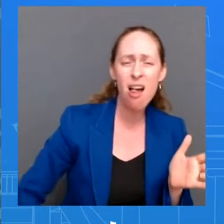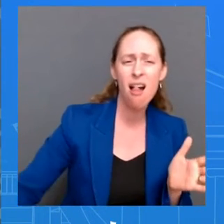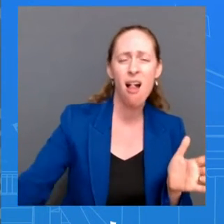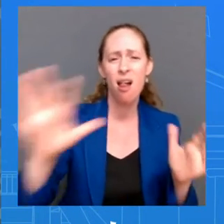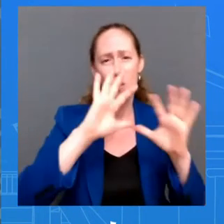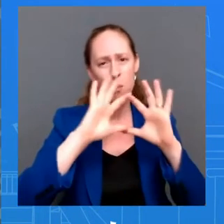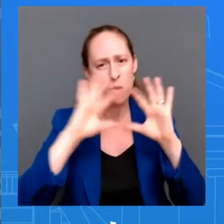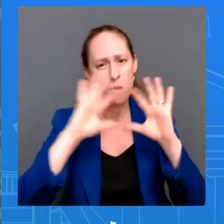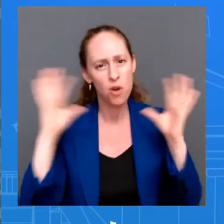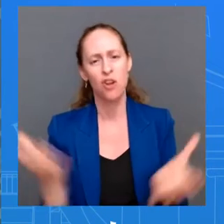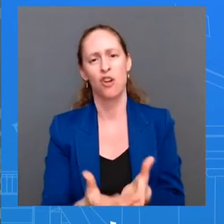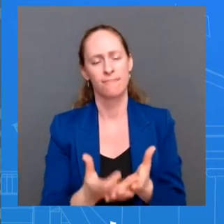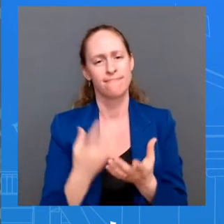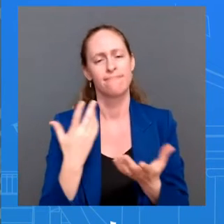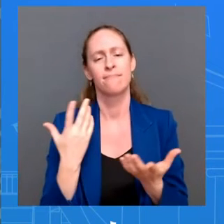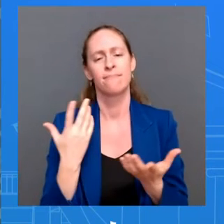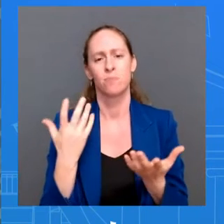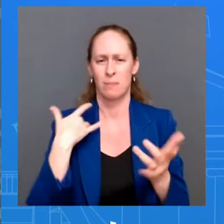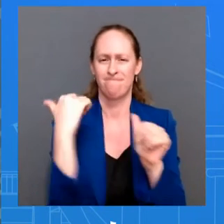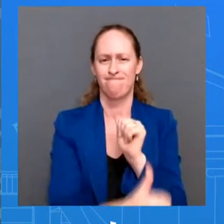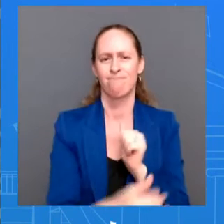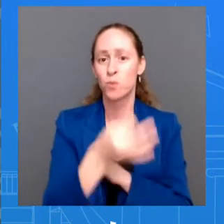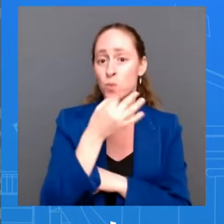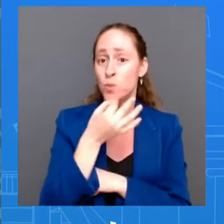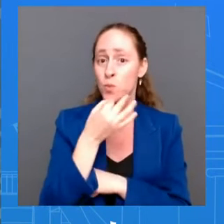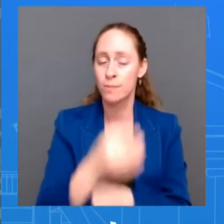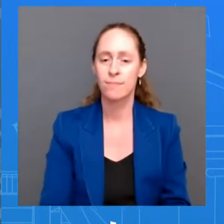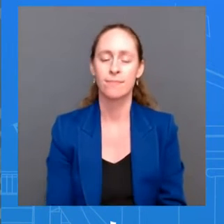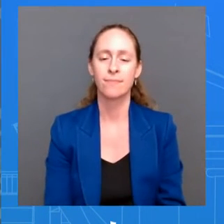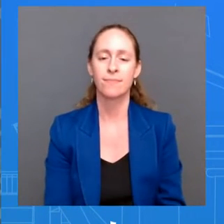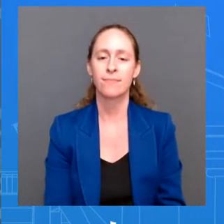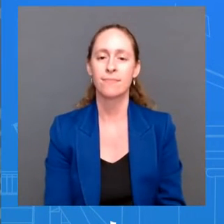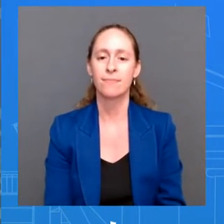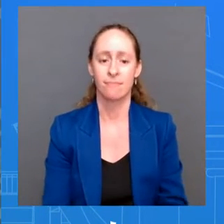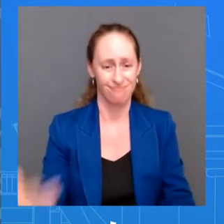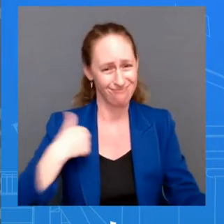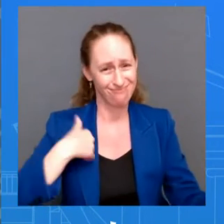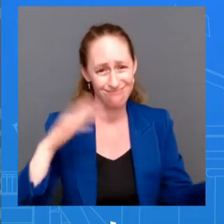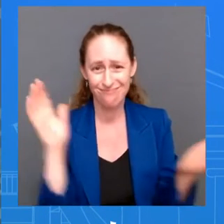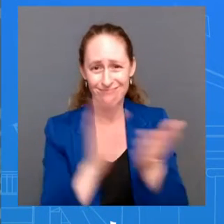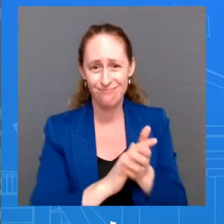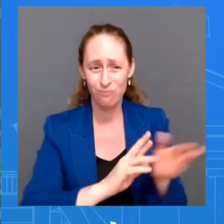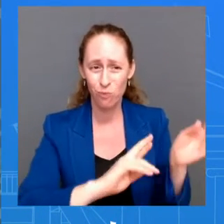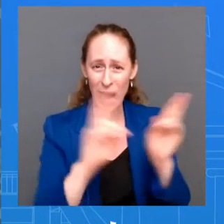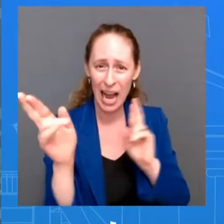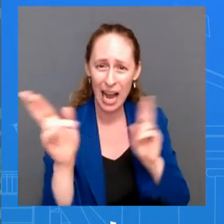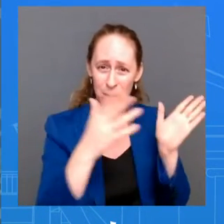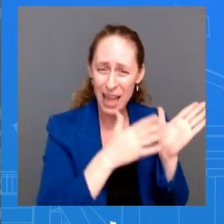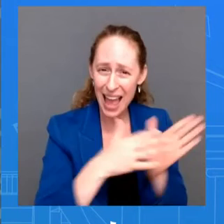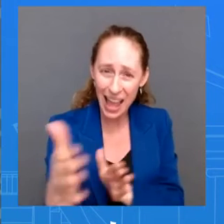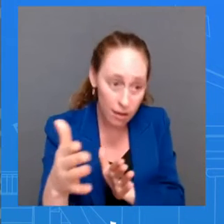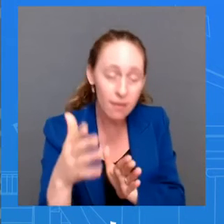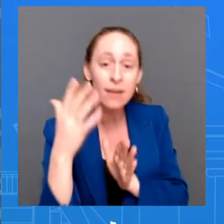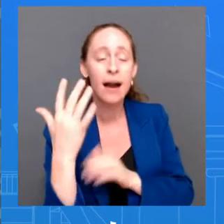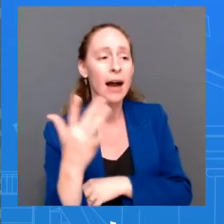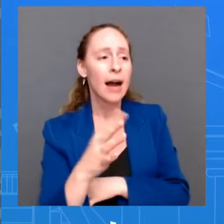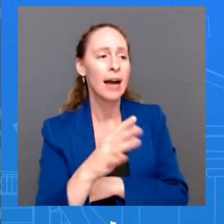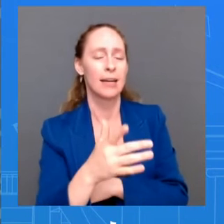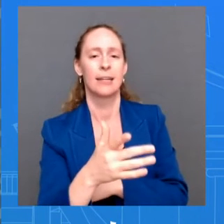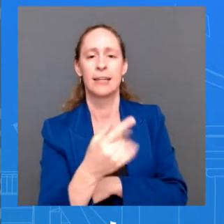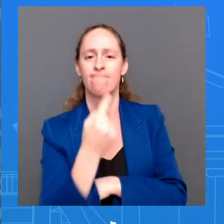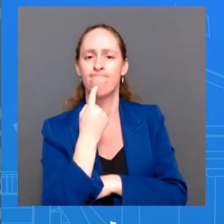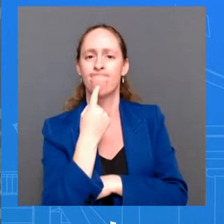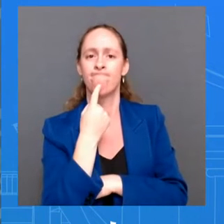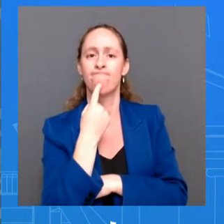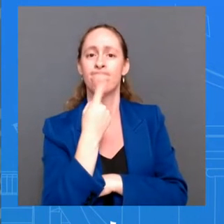Republicans don't, and they are so strongly opposed to ending welfare for big pharma, cutting energy costs, and cutting the deficit